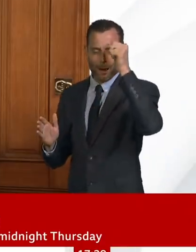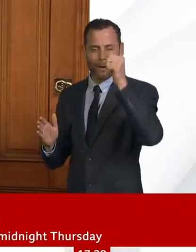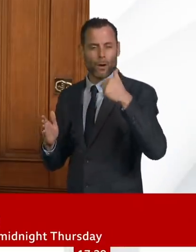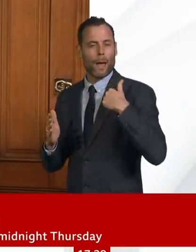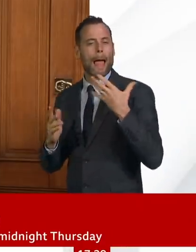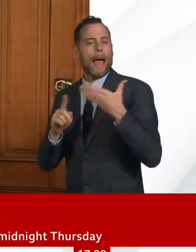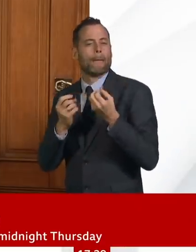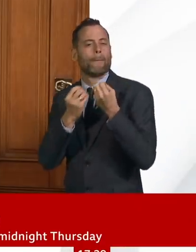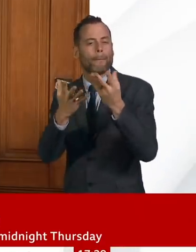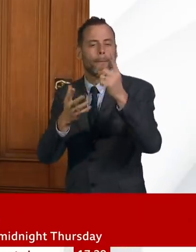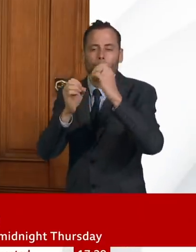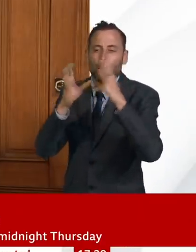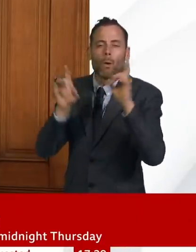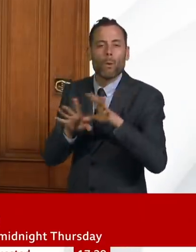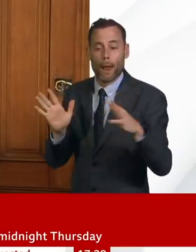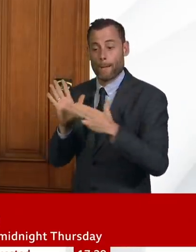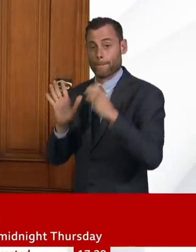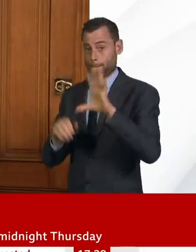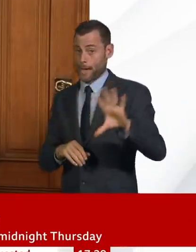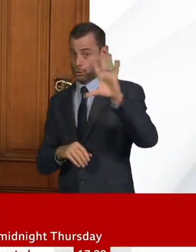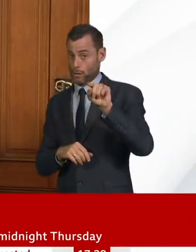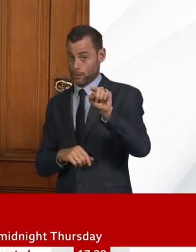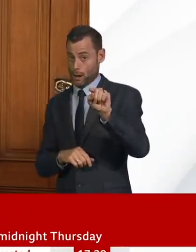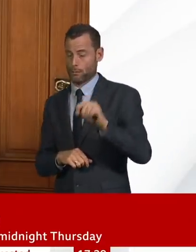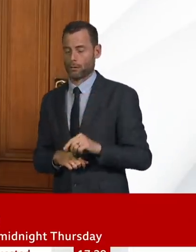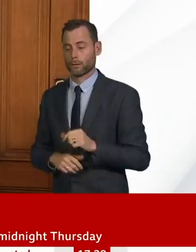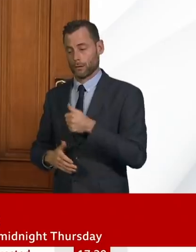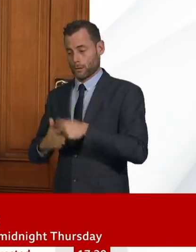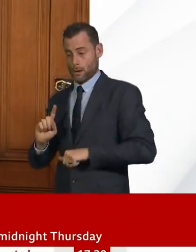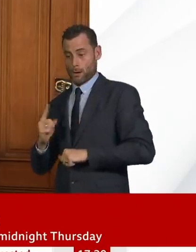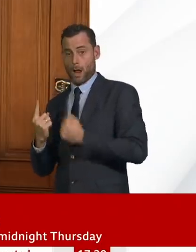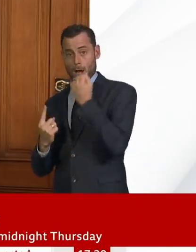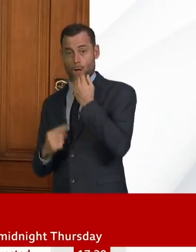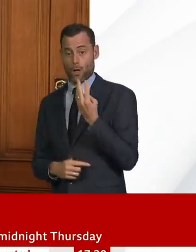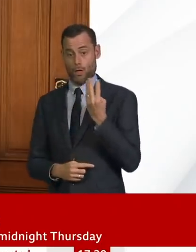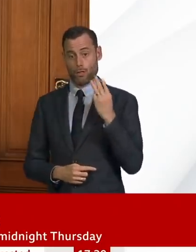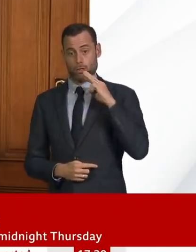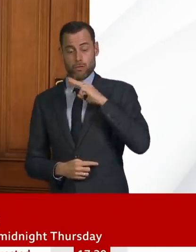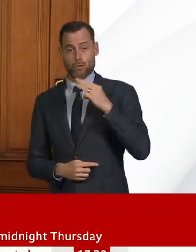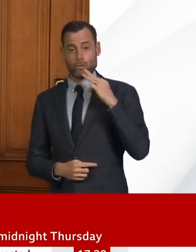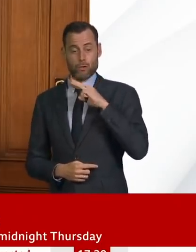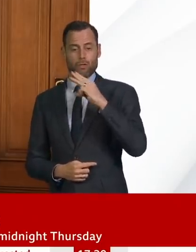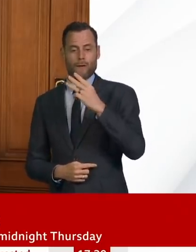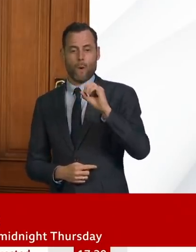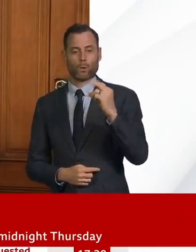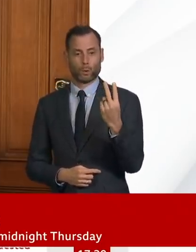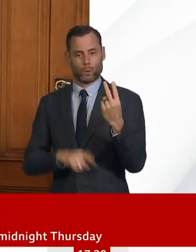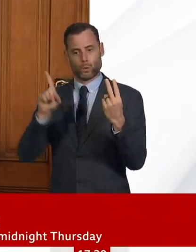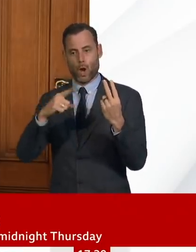idea. So Manchester, initial figure 302 per